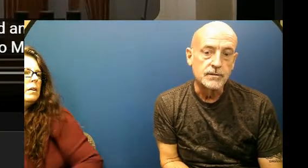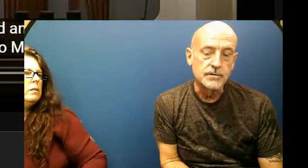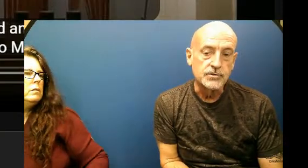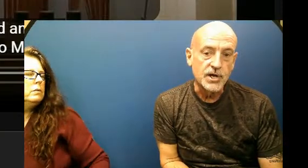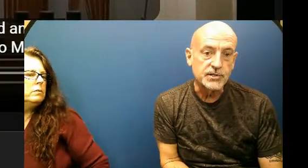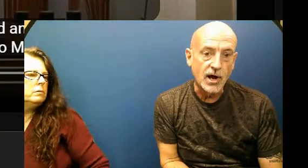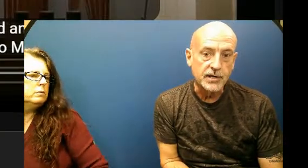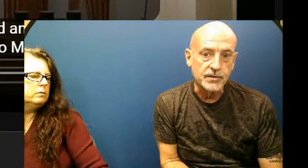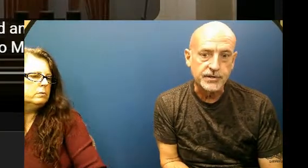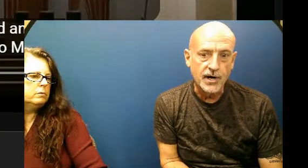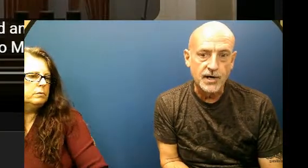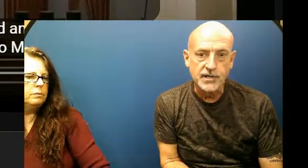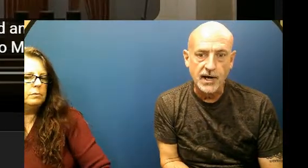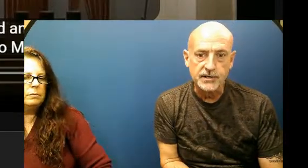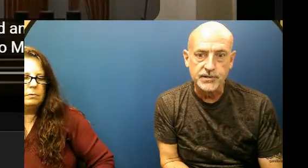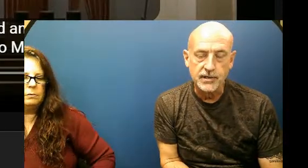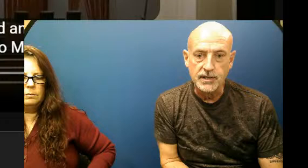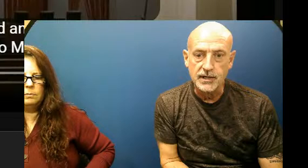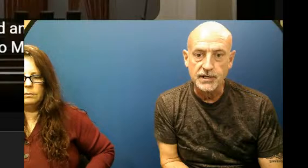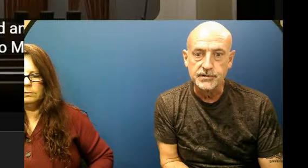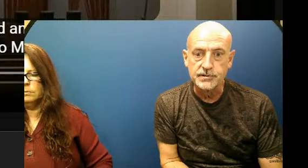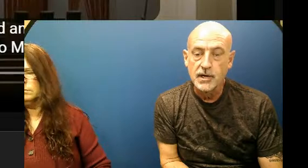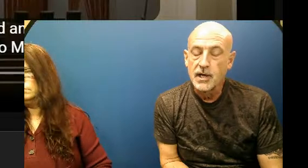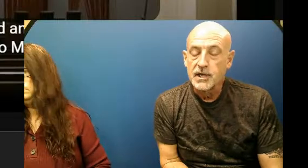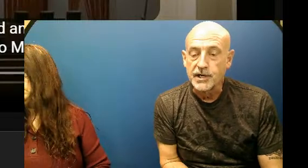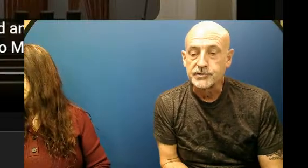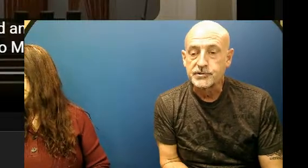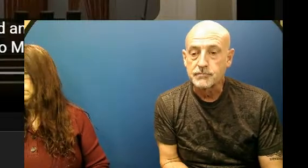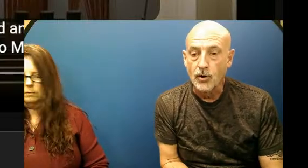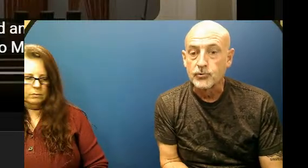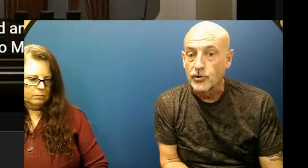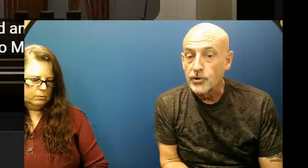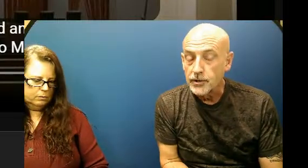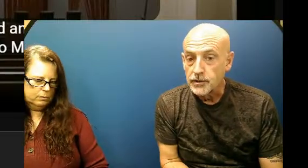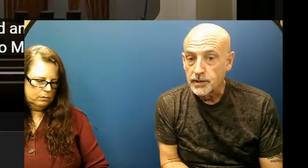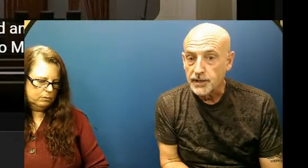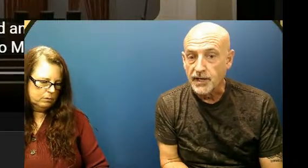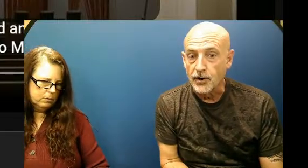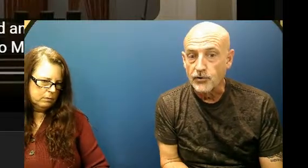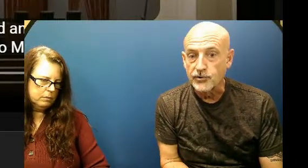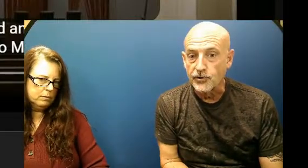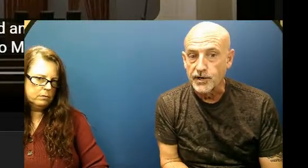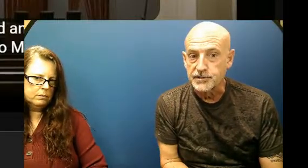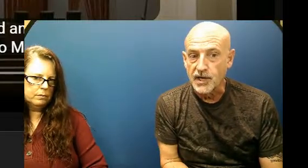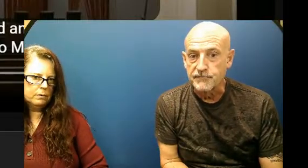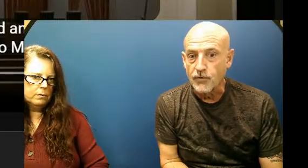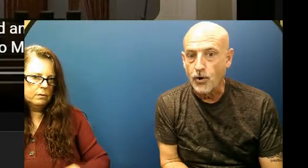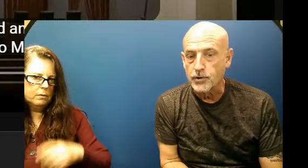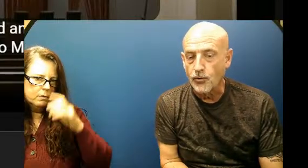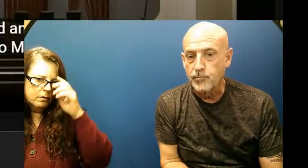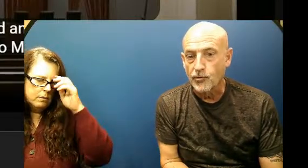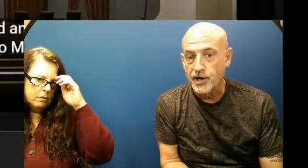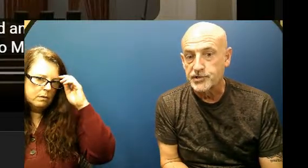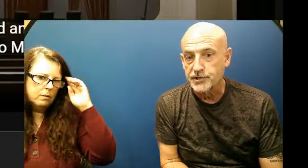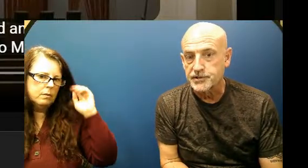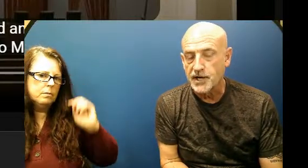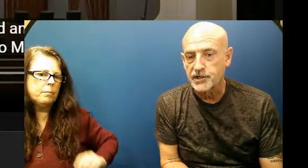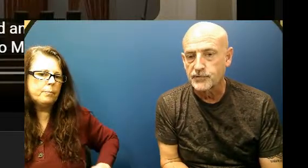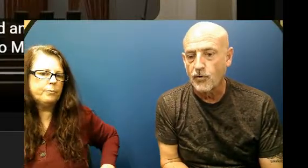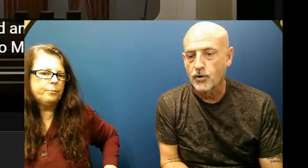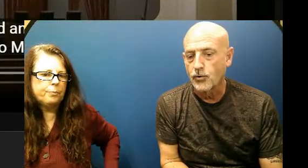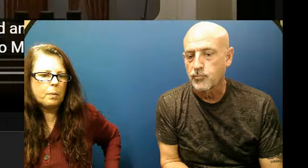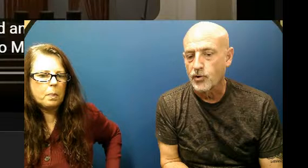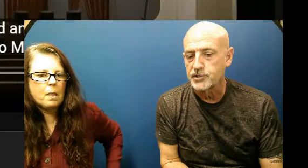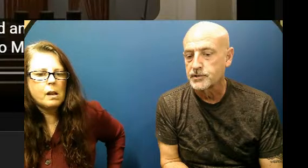but TikTok in this context is its owner, and that owner is a foreign corporation, a